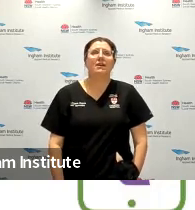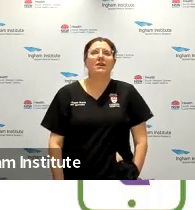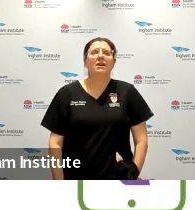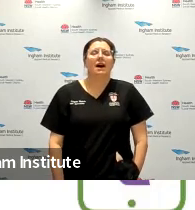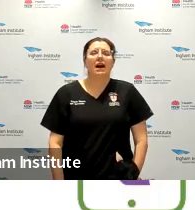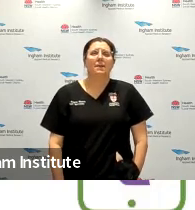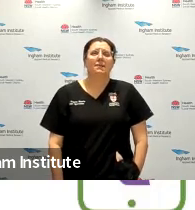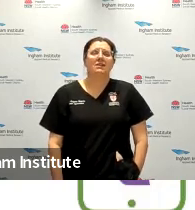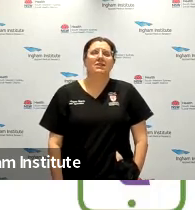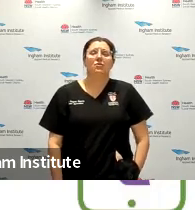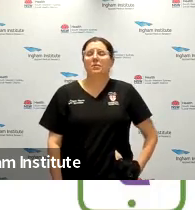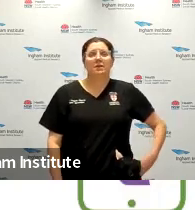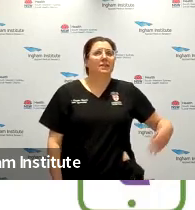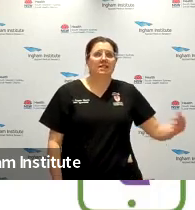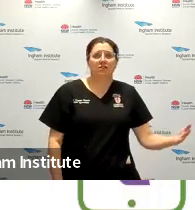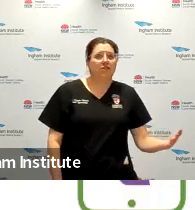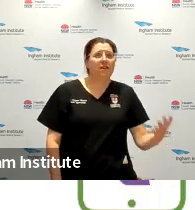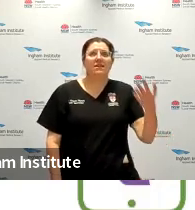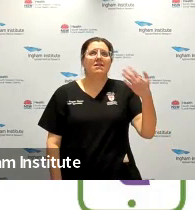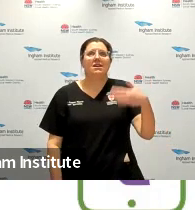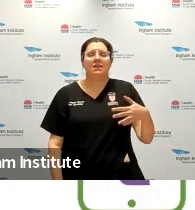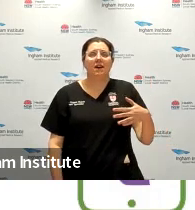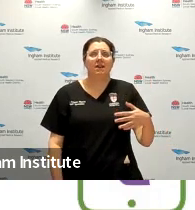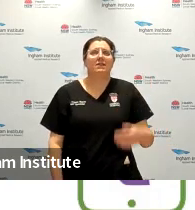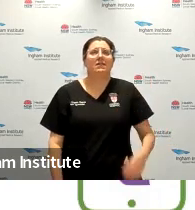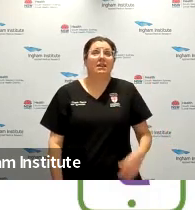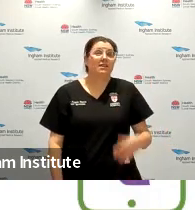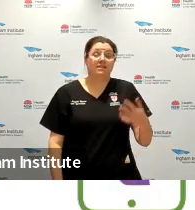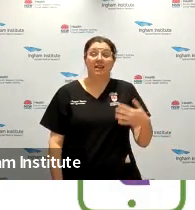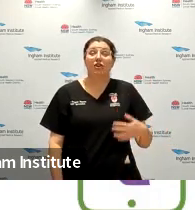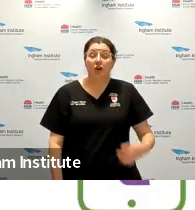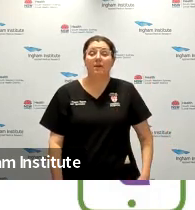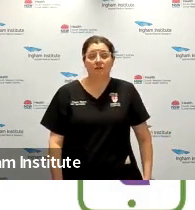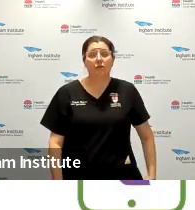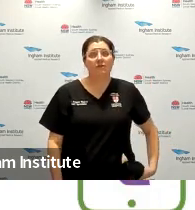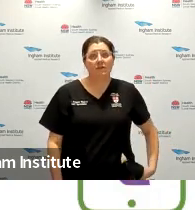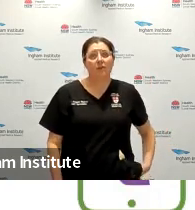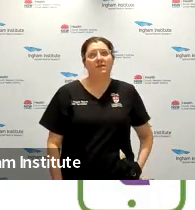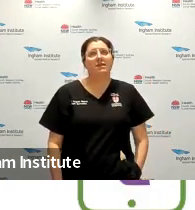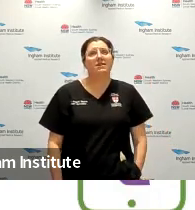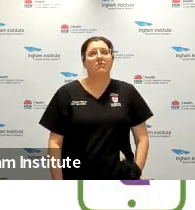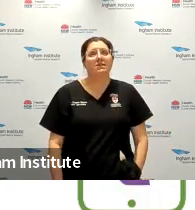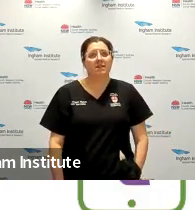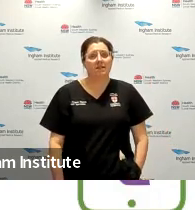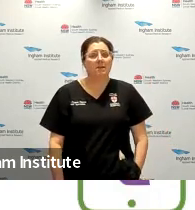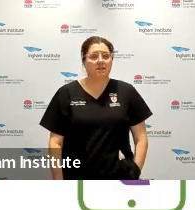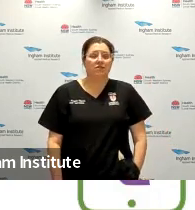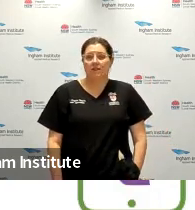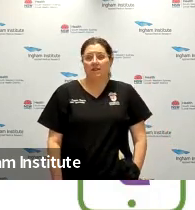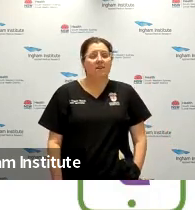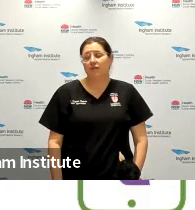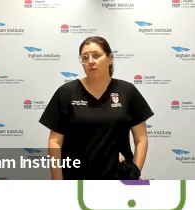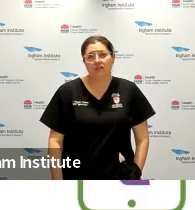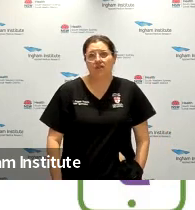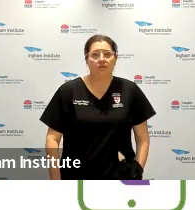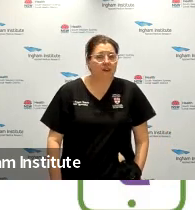screening. The woman completes the survey. They can download a copy of all their responses and their risk assessment so